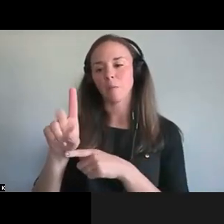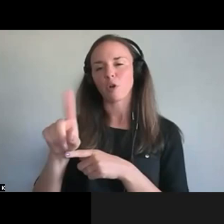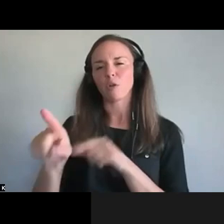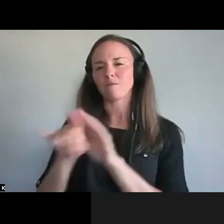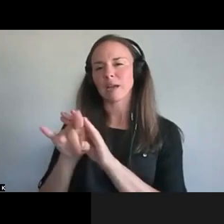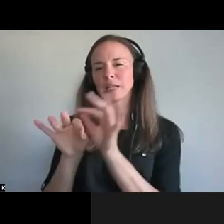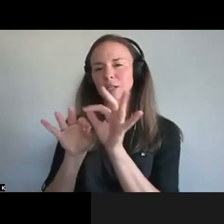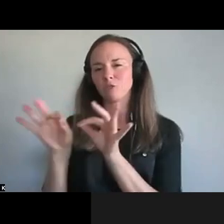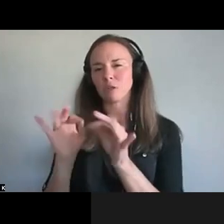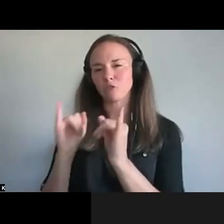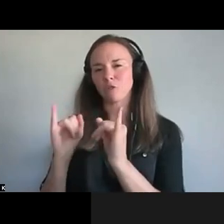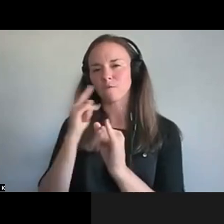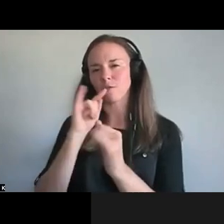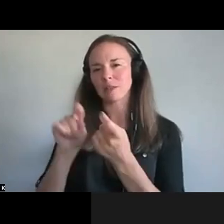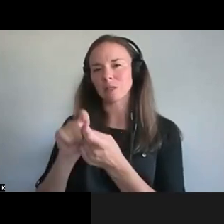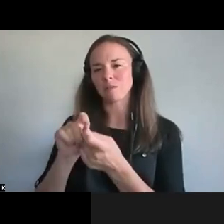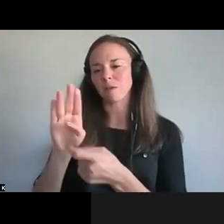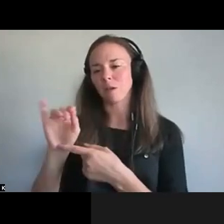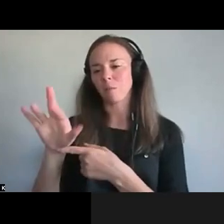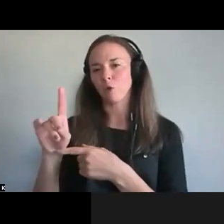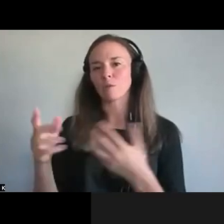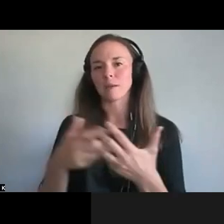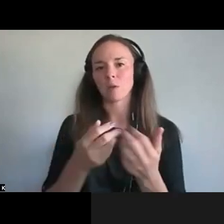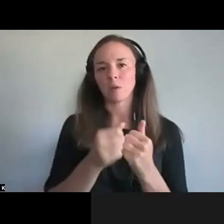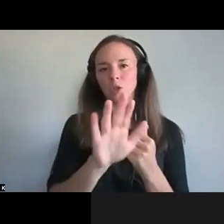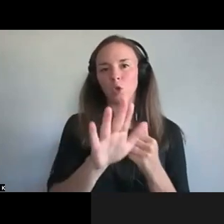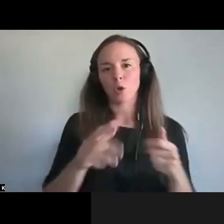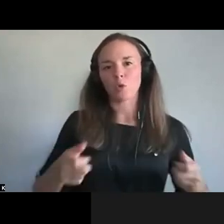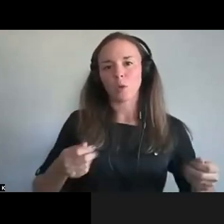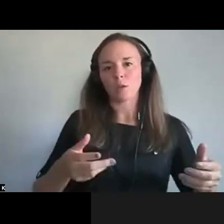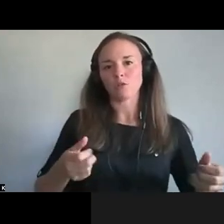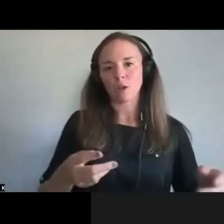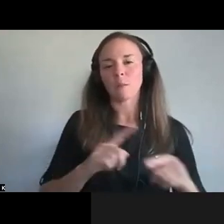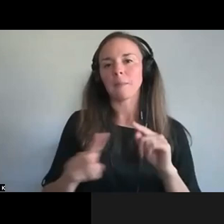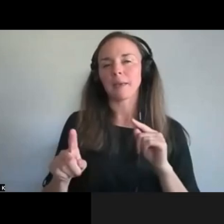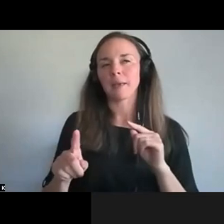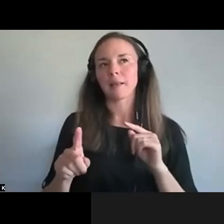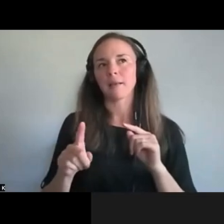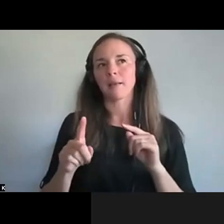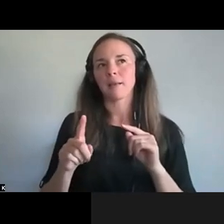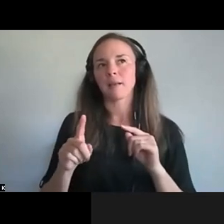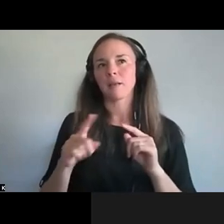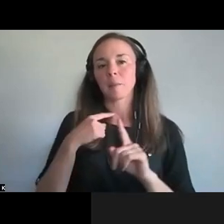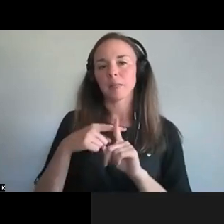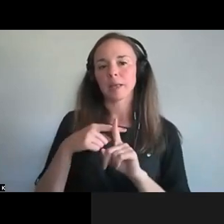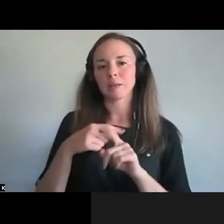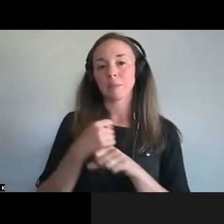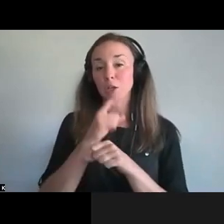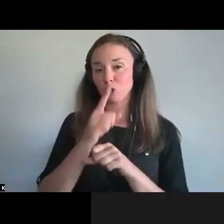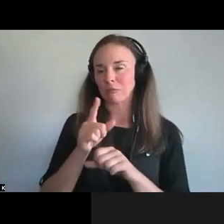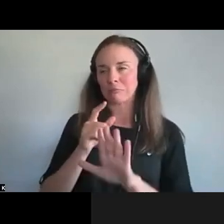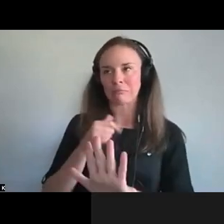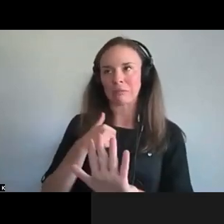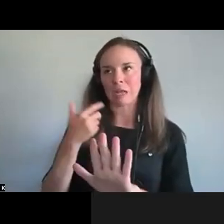that particular type of board to make it compatible with your chair. But also just making sure, because I don't want to